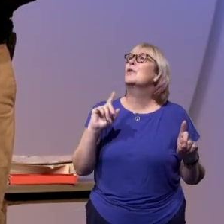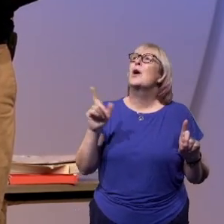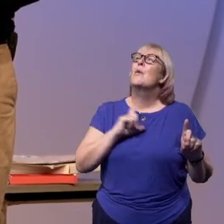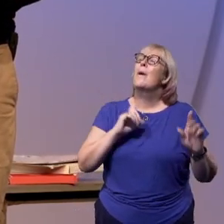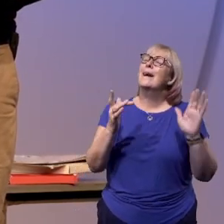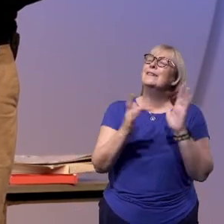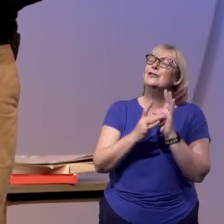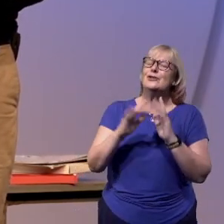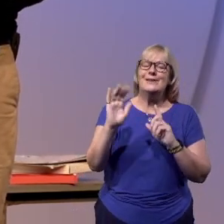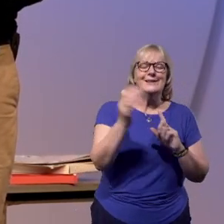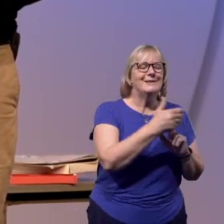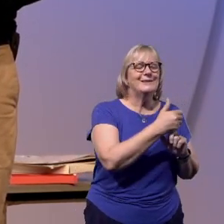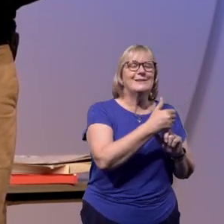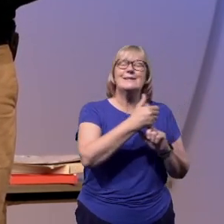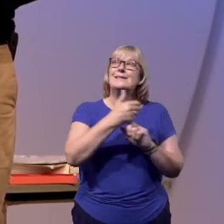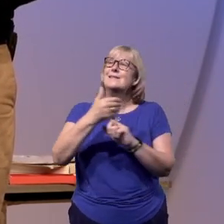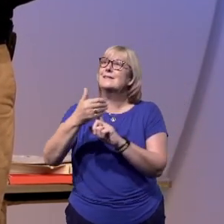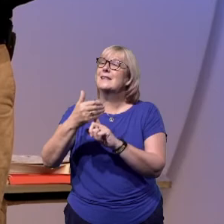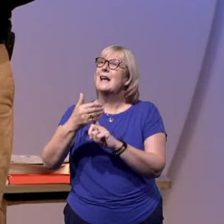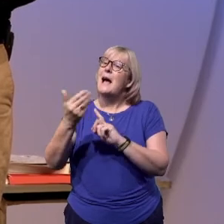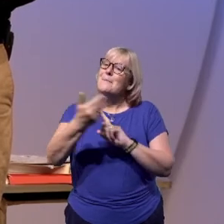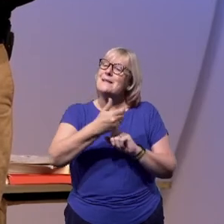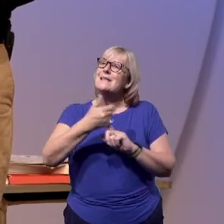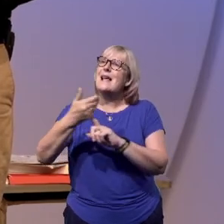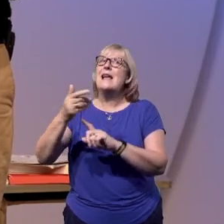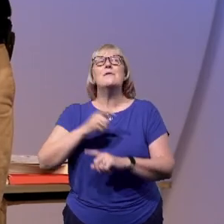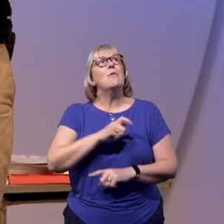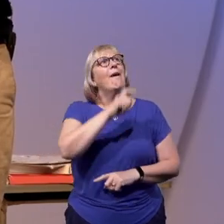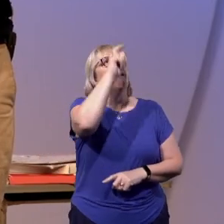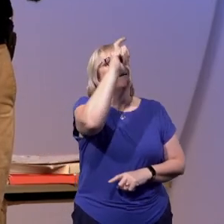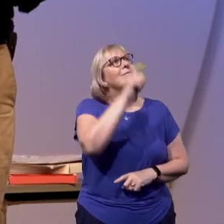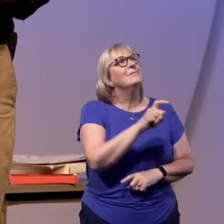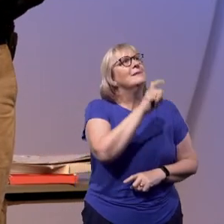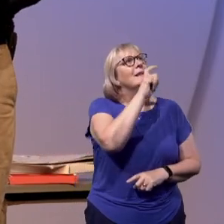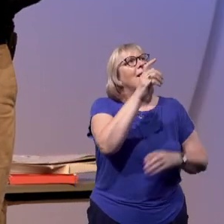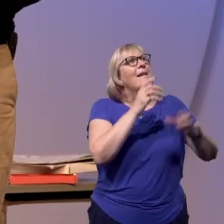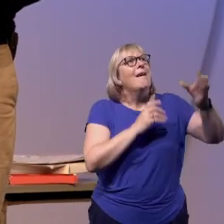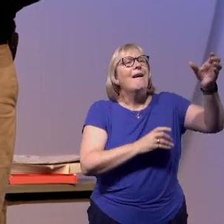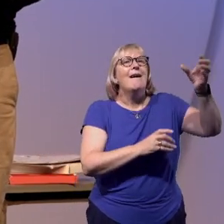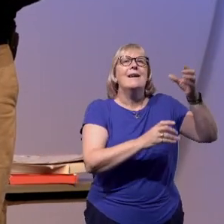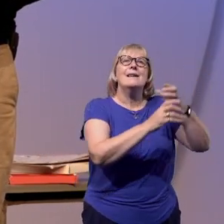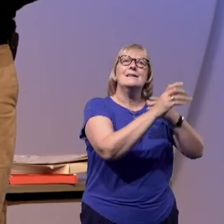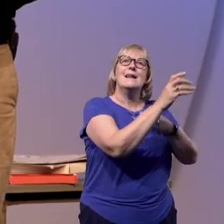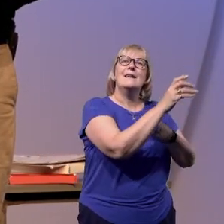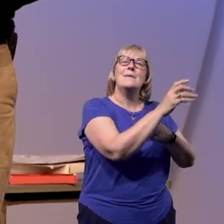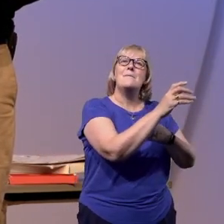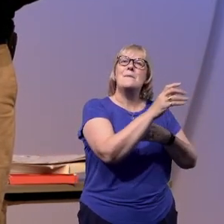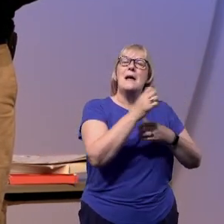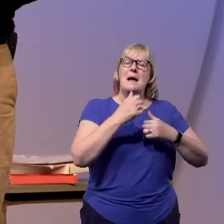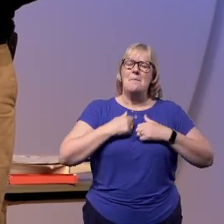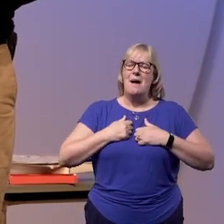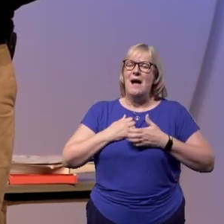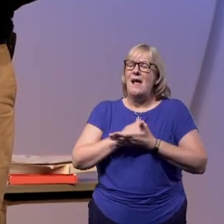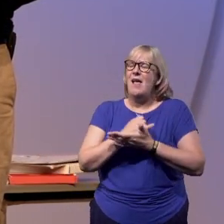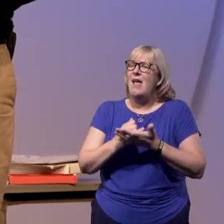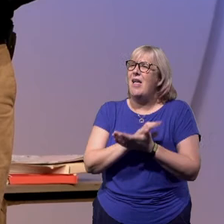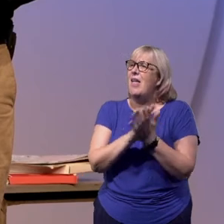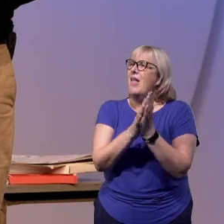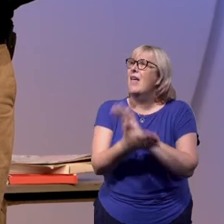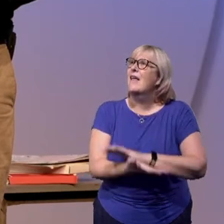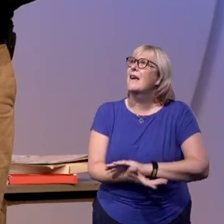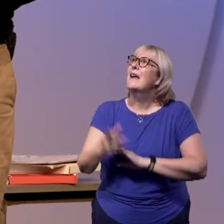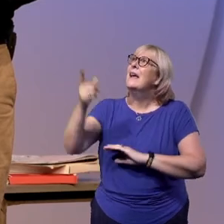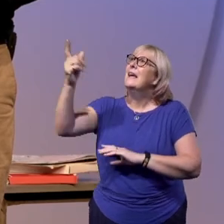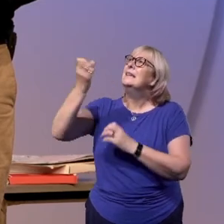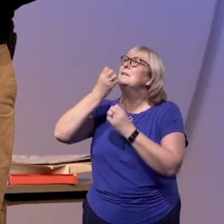stead. Thou wilt not mark my mountains of sin, for he leveled all, and his beauty covers my deformities. Oh God, I bid farewell to sin